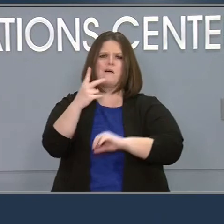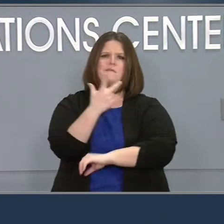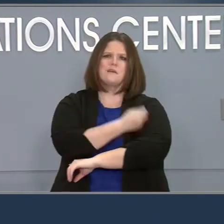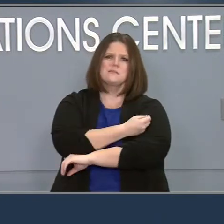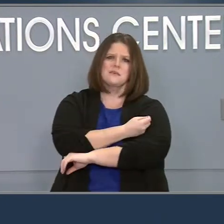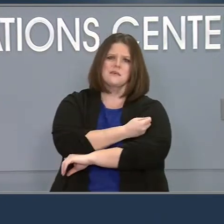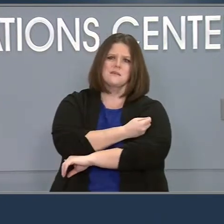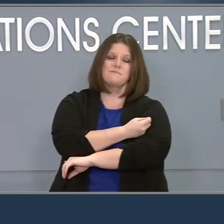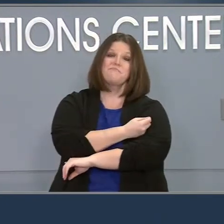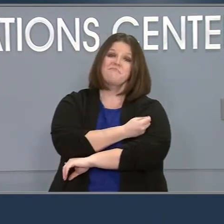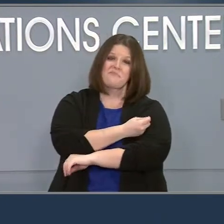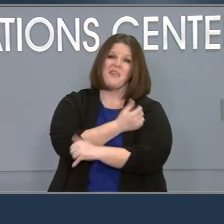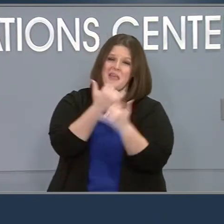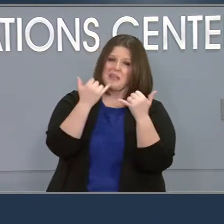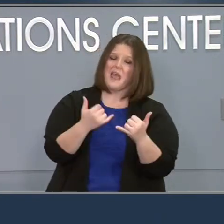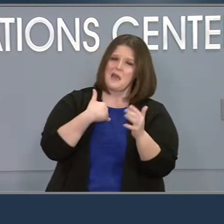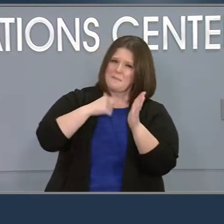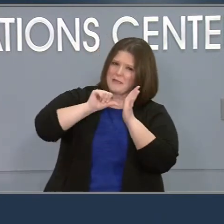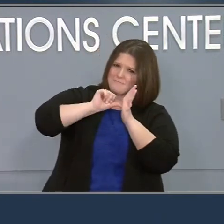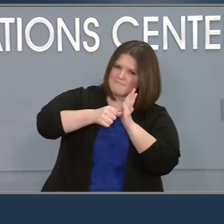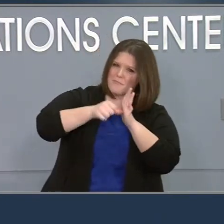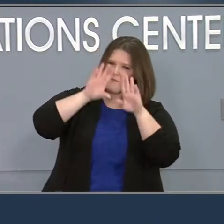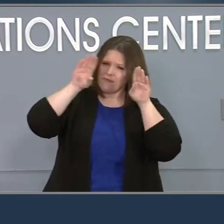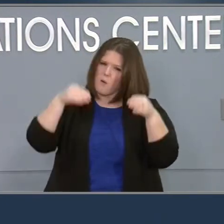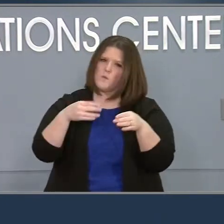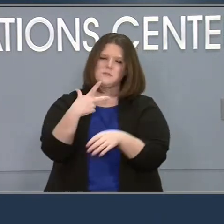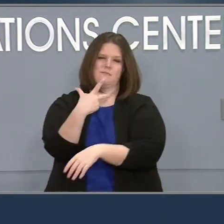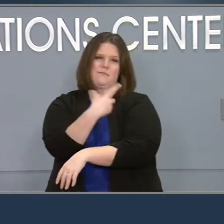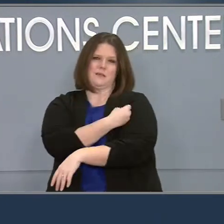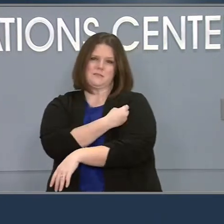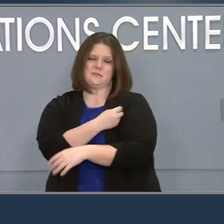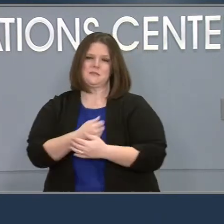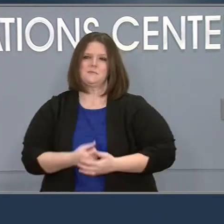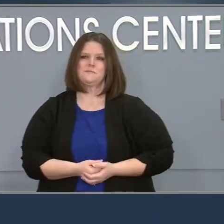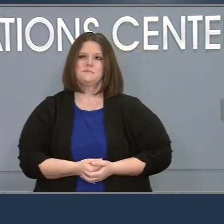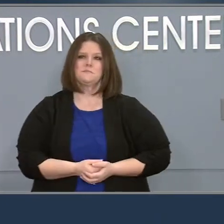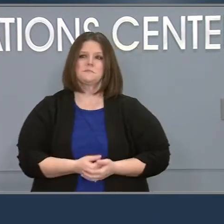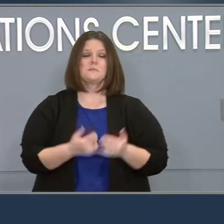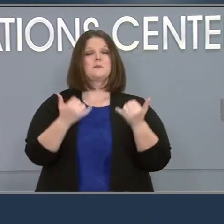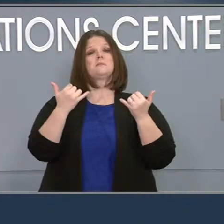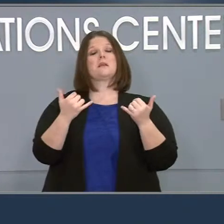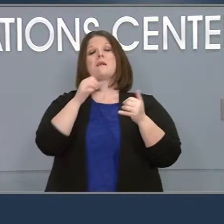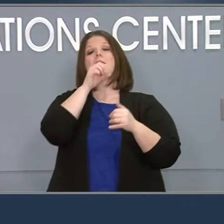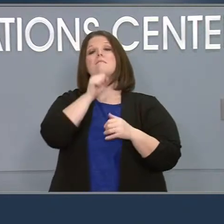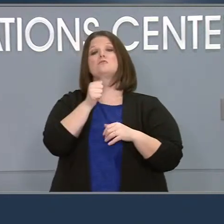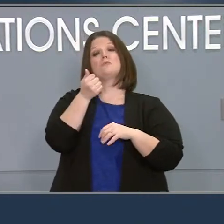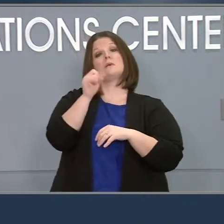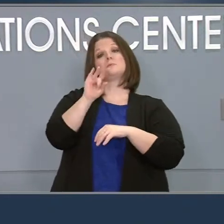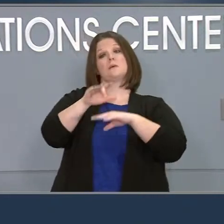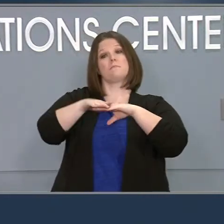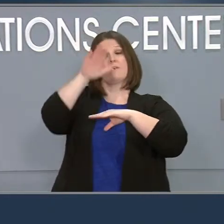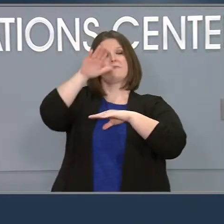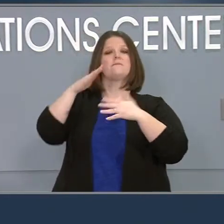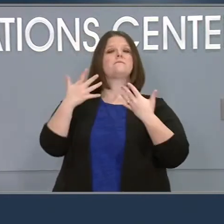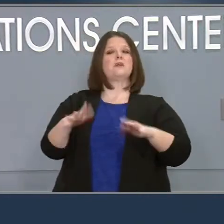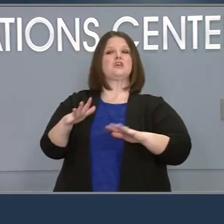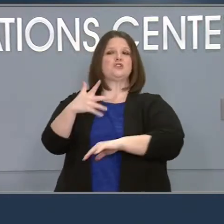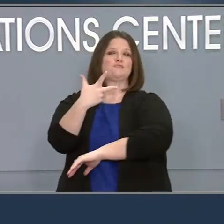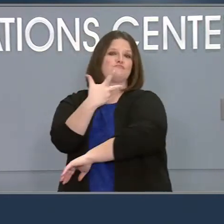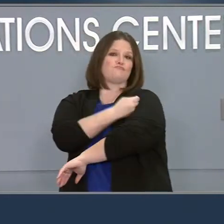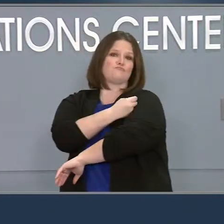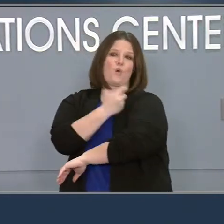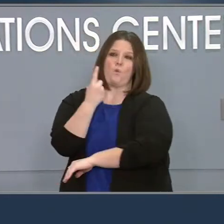at our vaccination data. Today, 73% of those 18 and older have had at least one dose, as